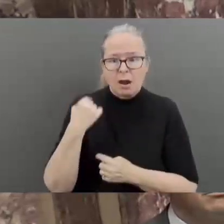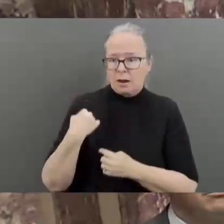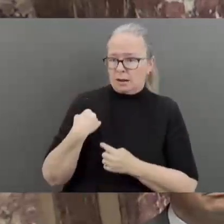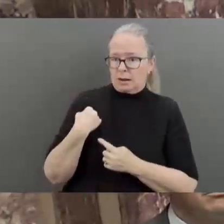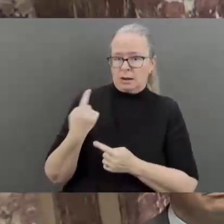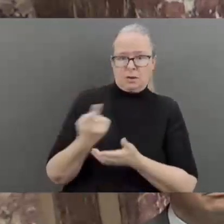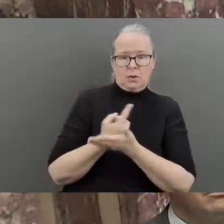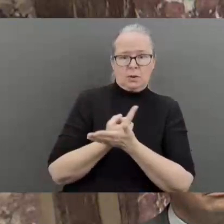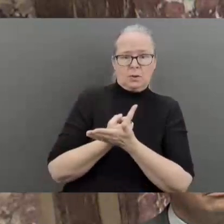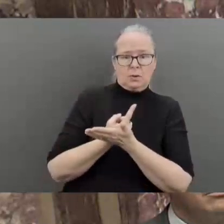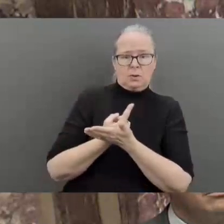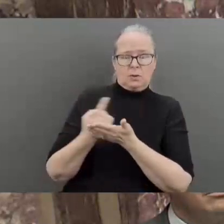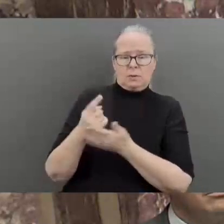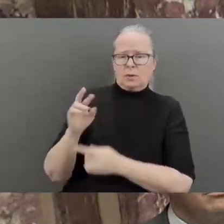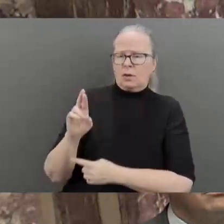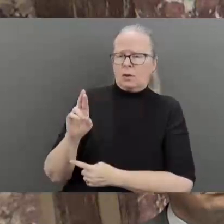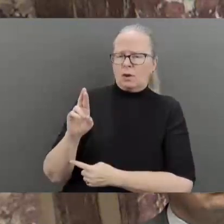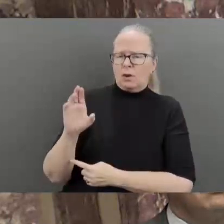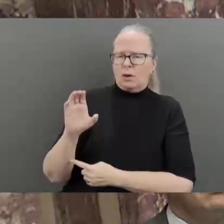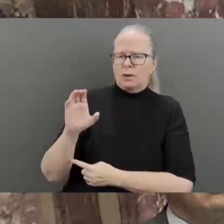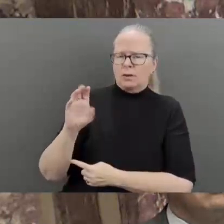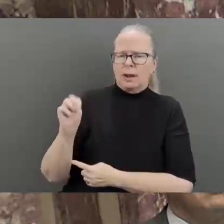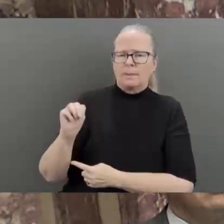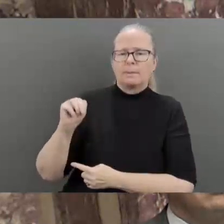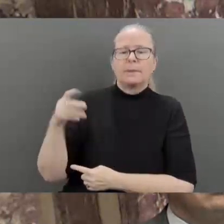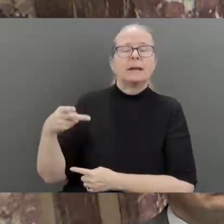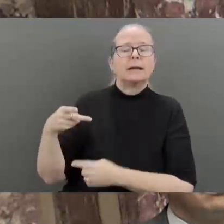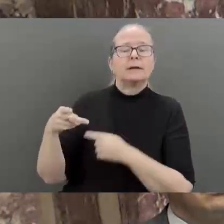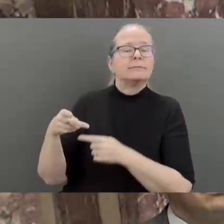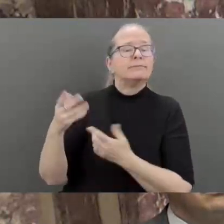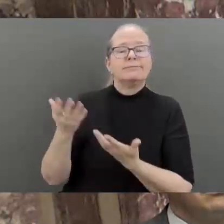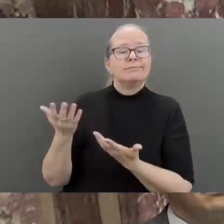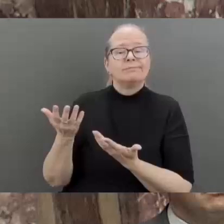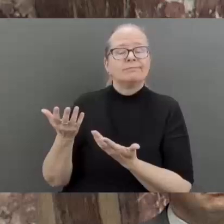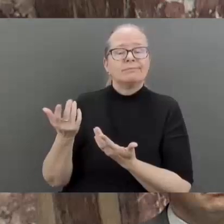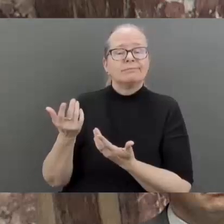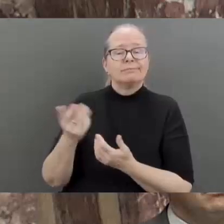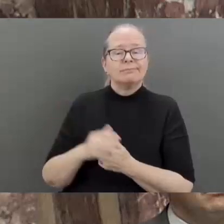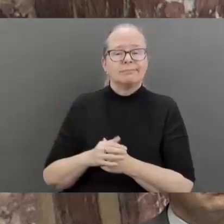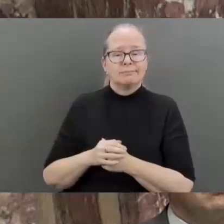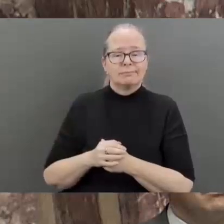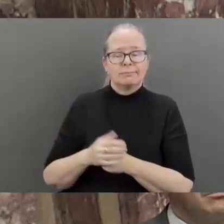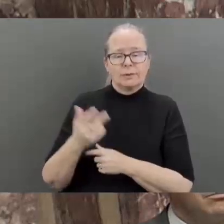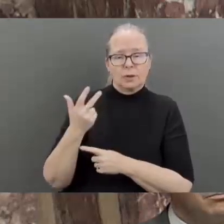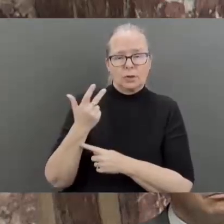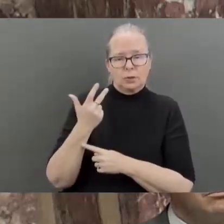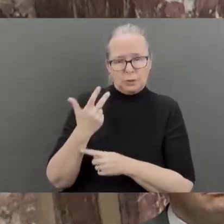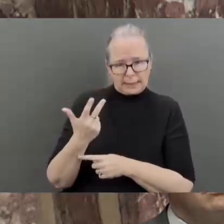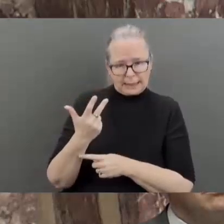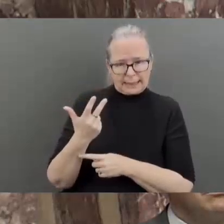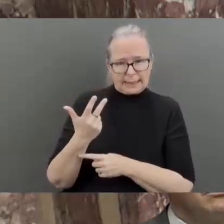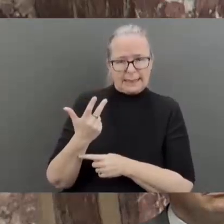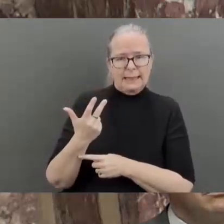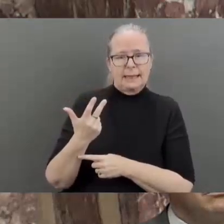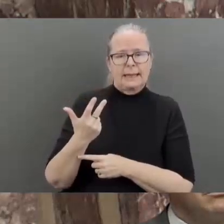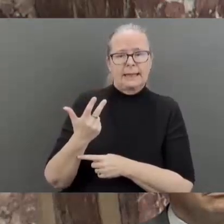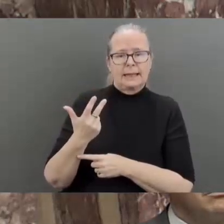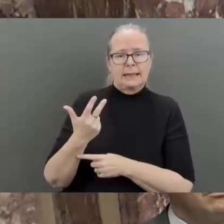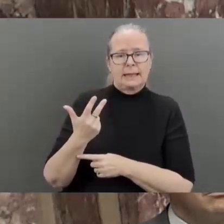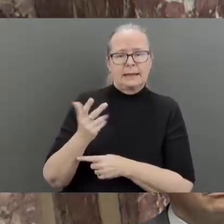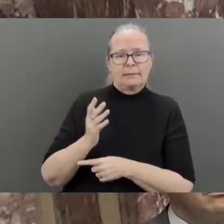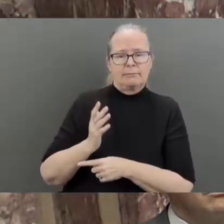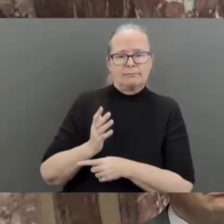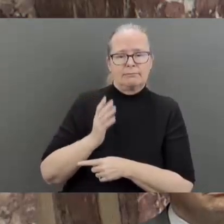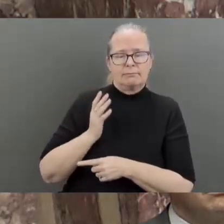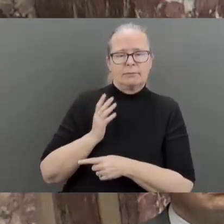one, not two, but 3 highly sophisticated drug labs in Pitt Meadows, Mission, and then